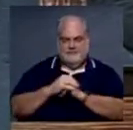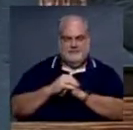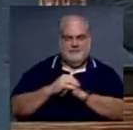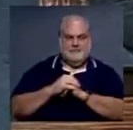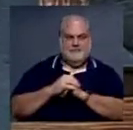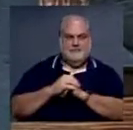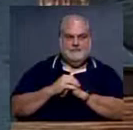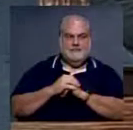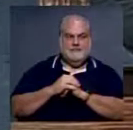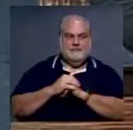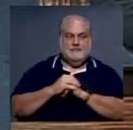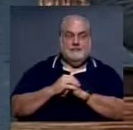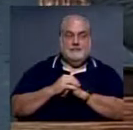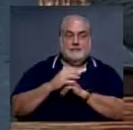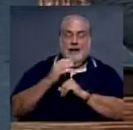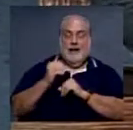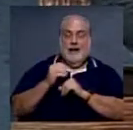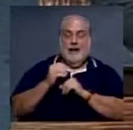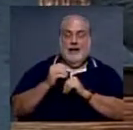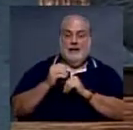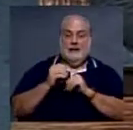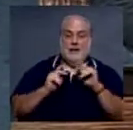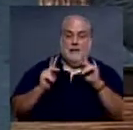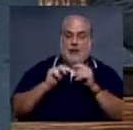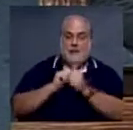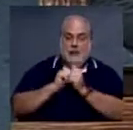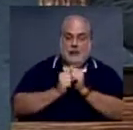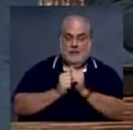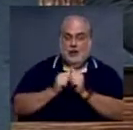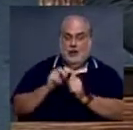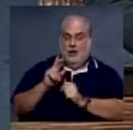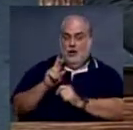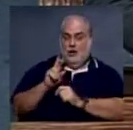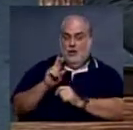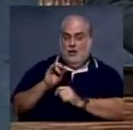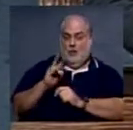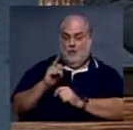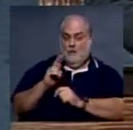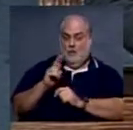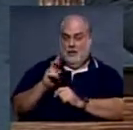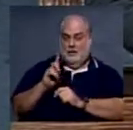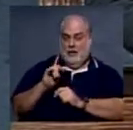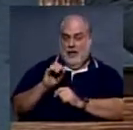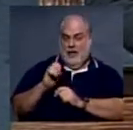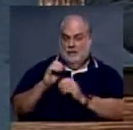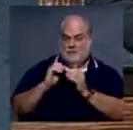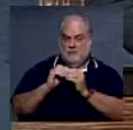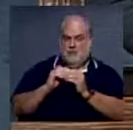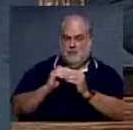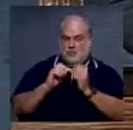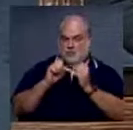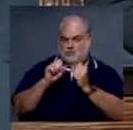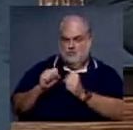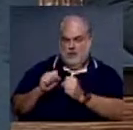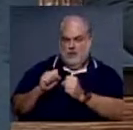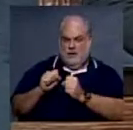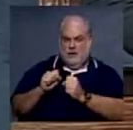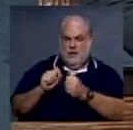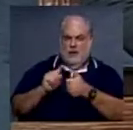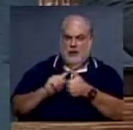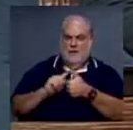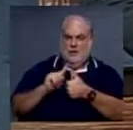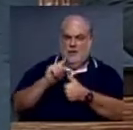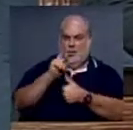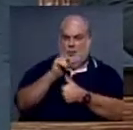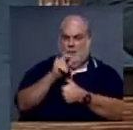apart is the population density in Riverdale is much greater than it is in Hillcrest. You have Riviera, you